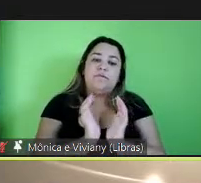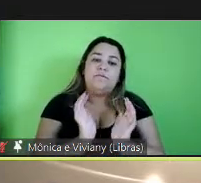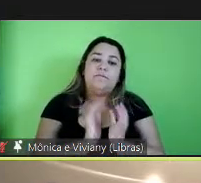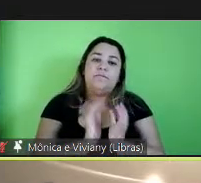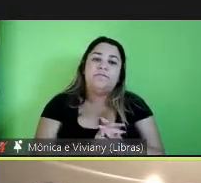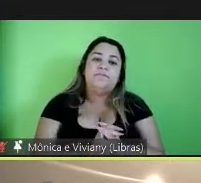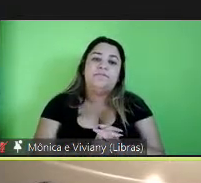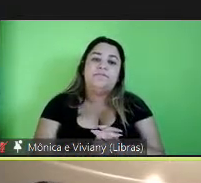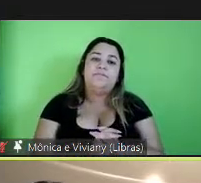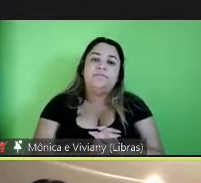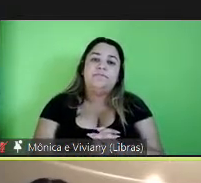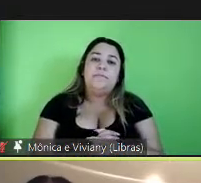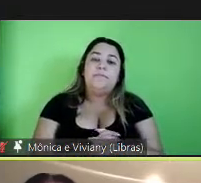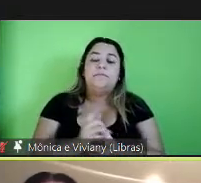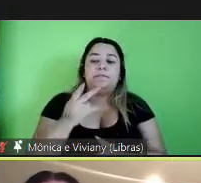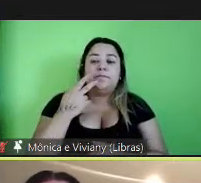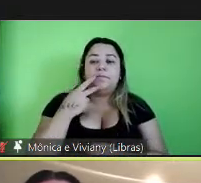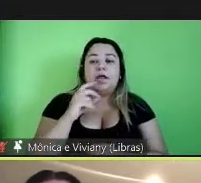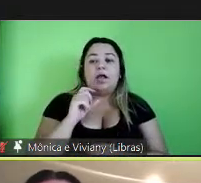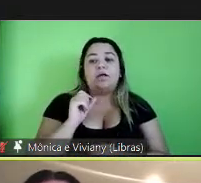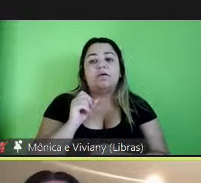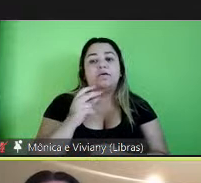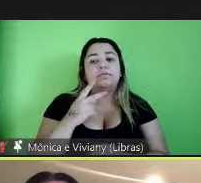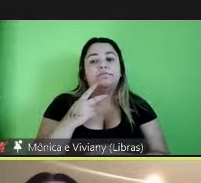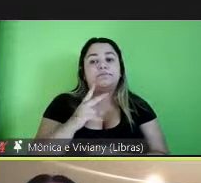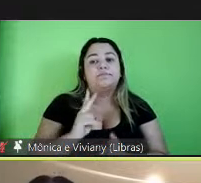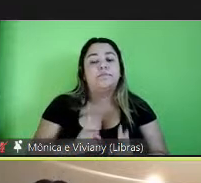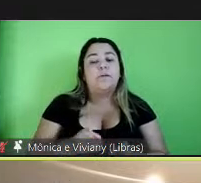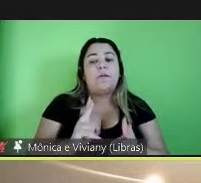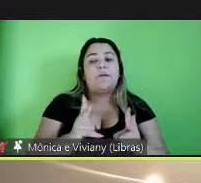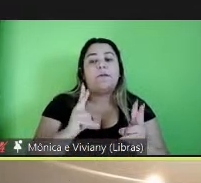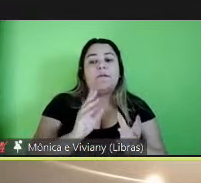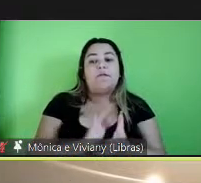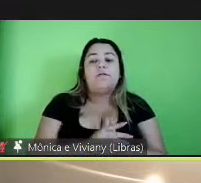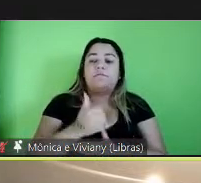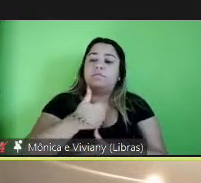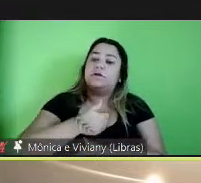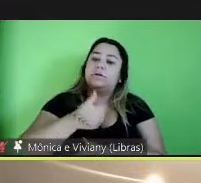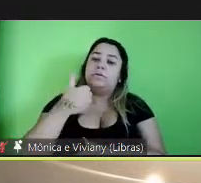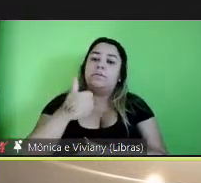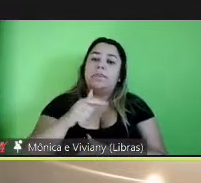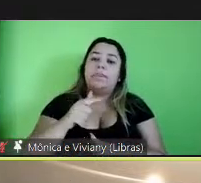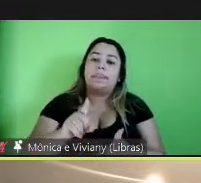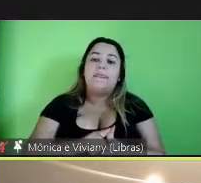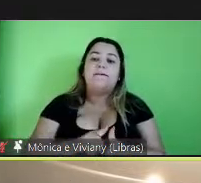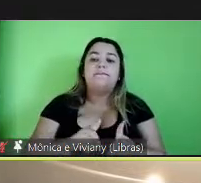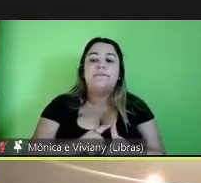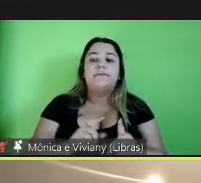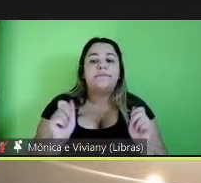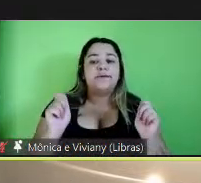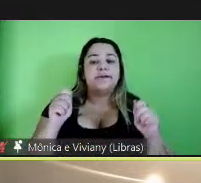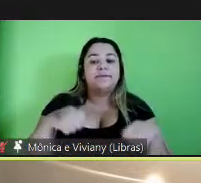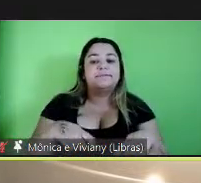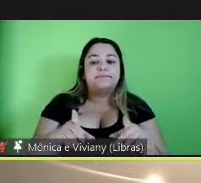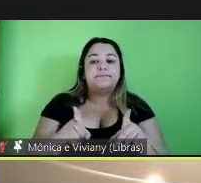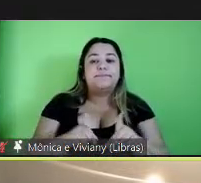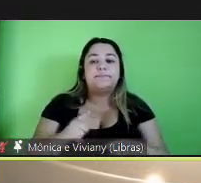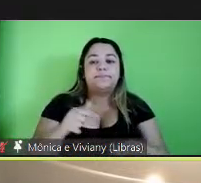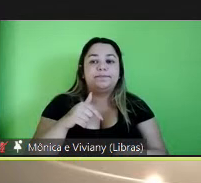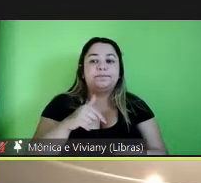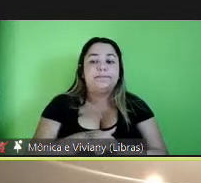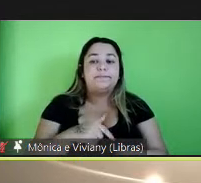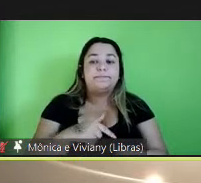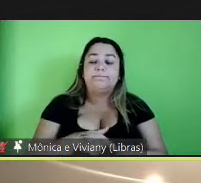haul, not a quick fix. And we really kind of needed that time to build those relationships